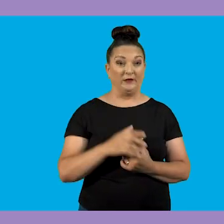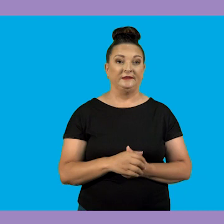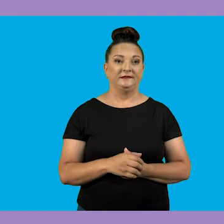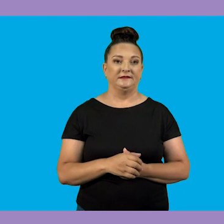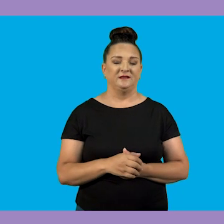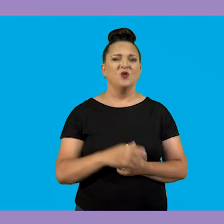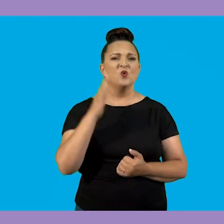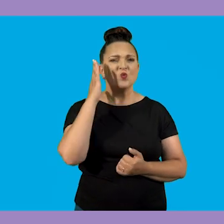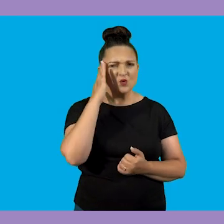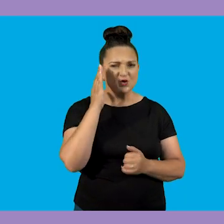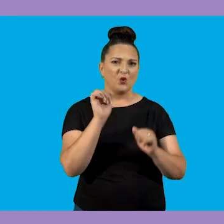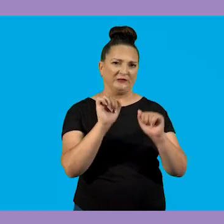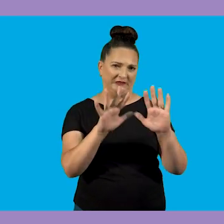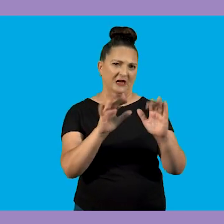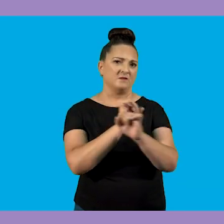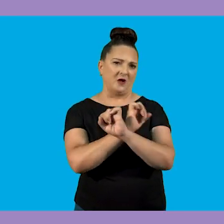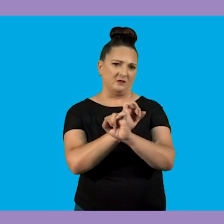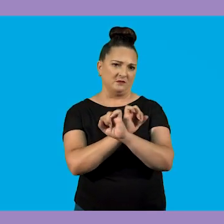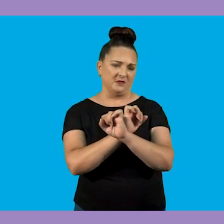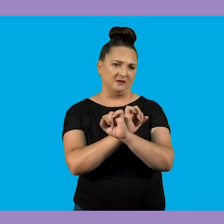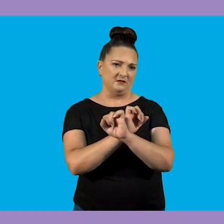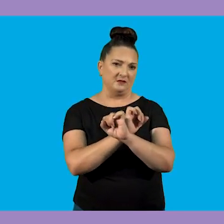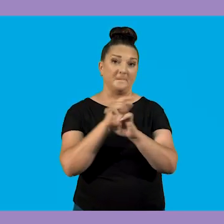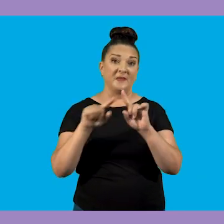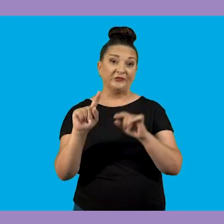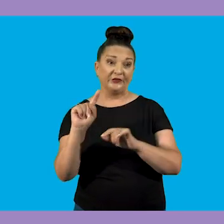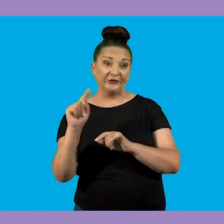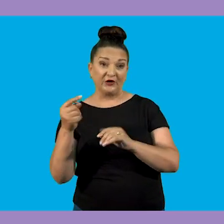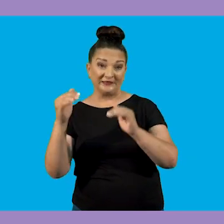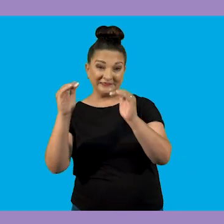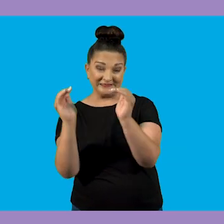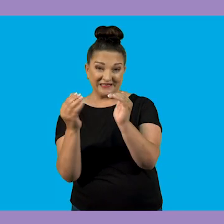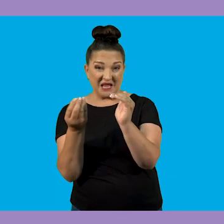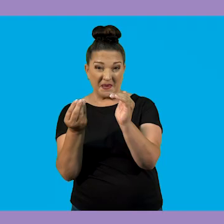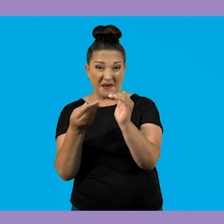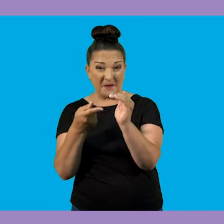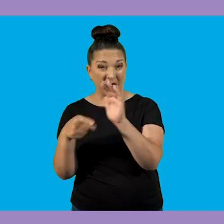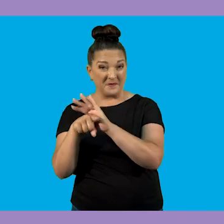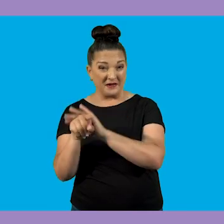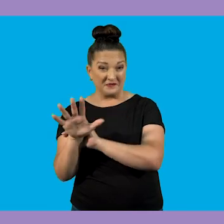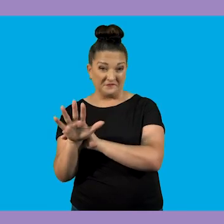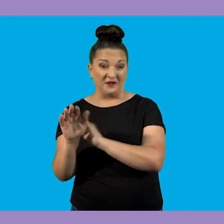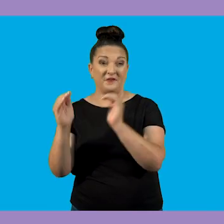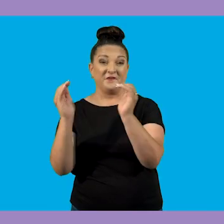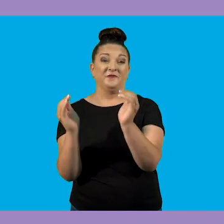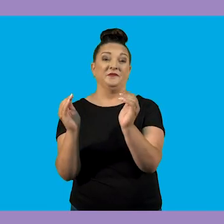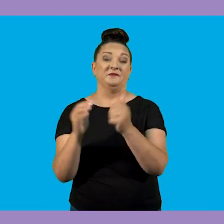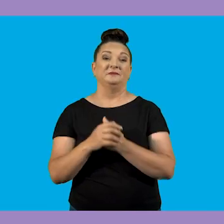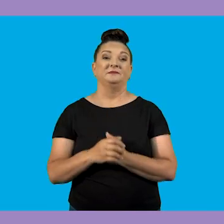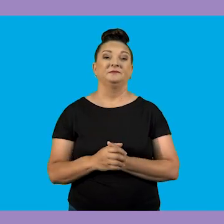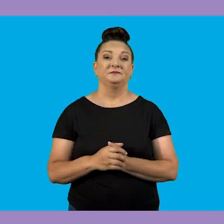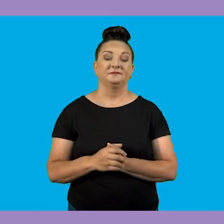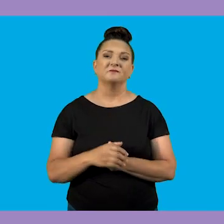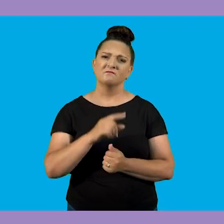multiply by 10 after we've subtracted 5 from that number. So that is still going to be b